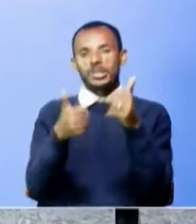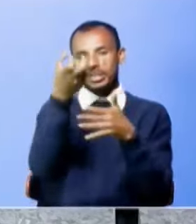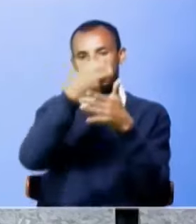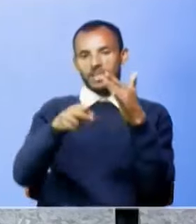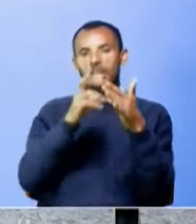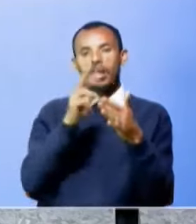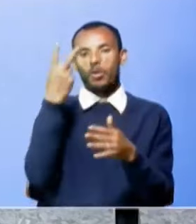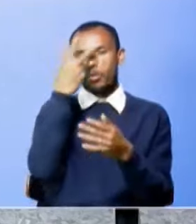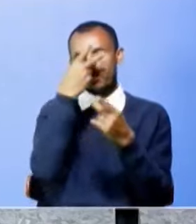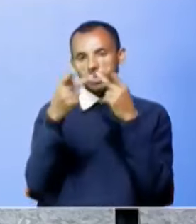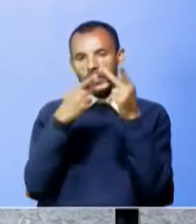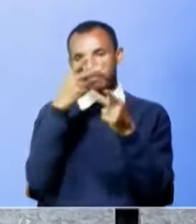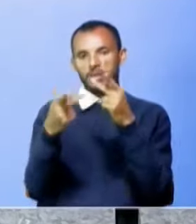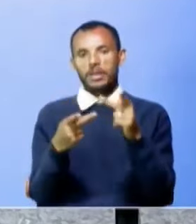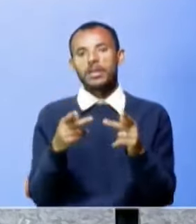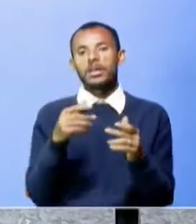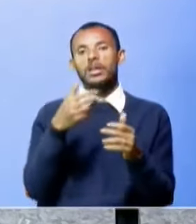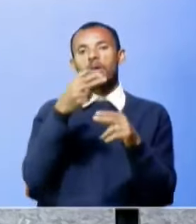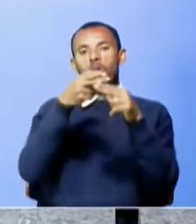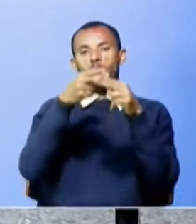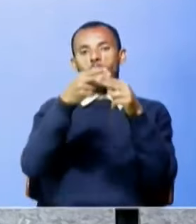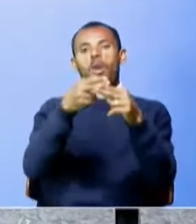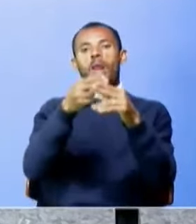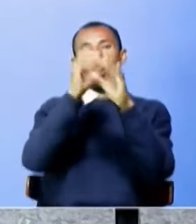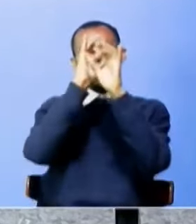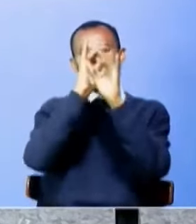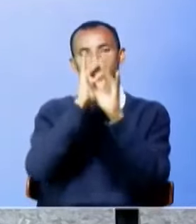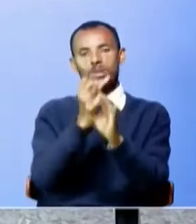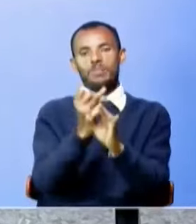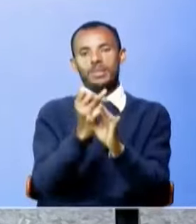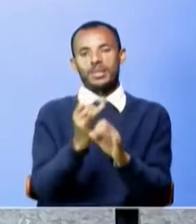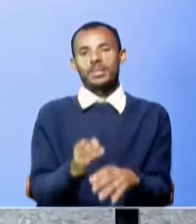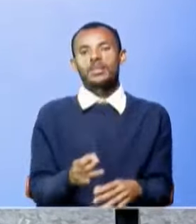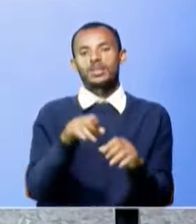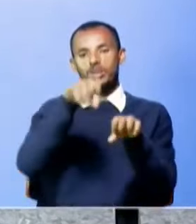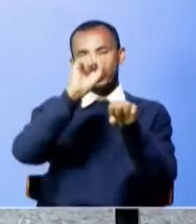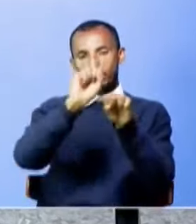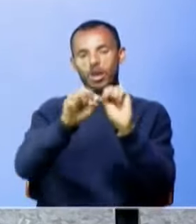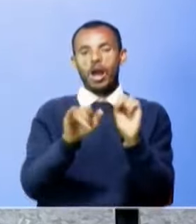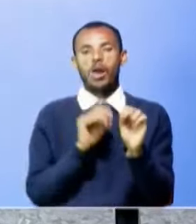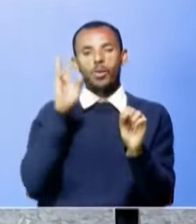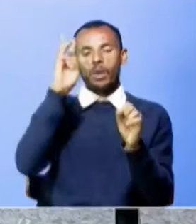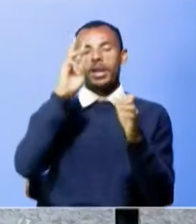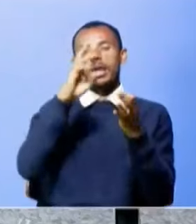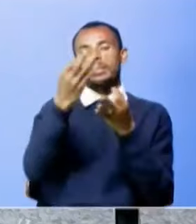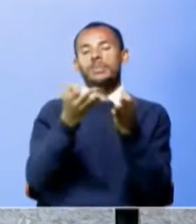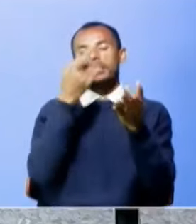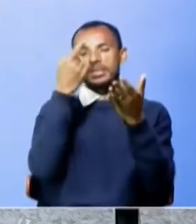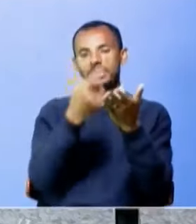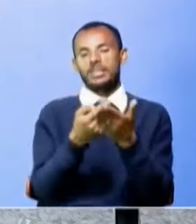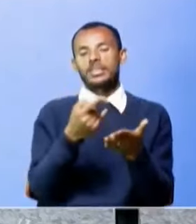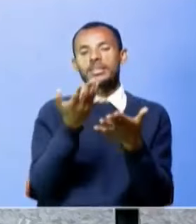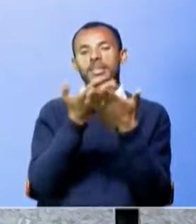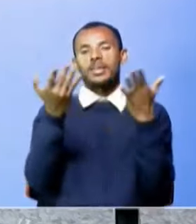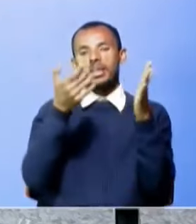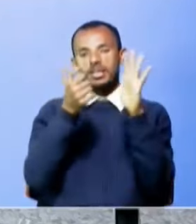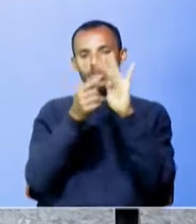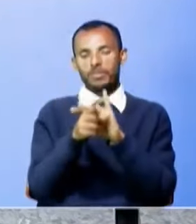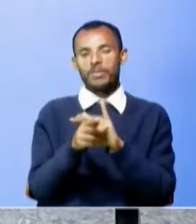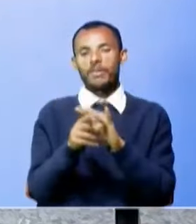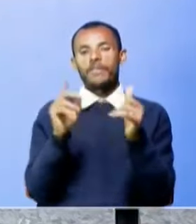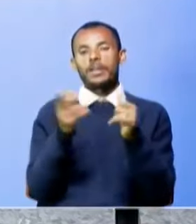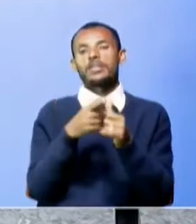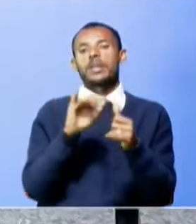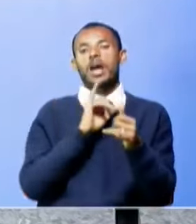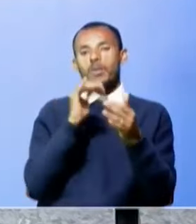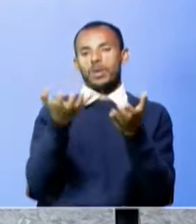are observed is called an experiment. Okay, so I will explain this thing using example. First, I want to list